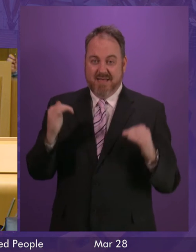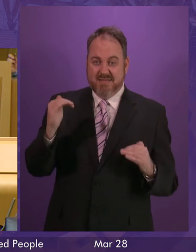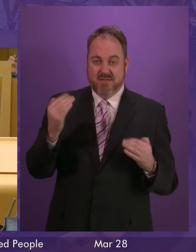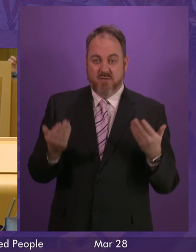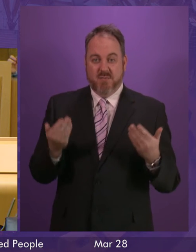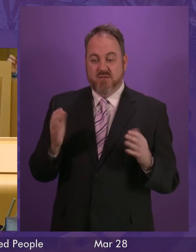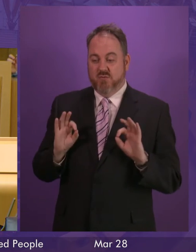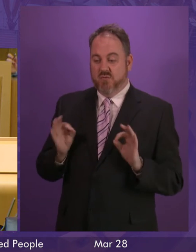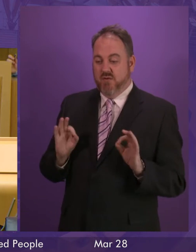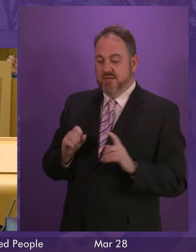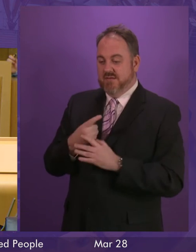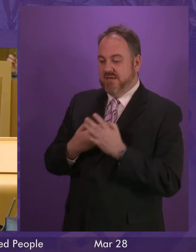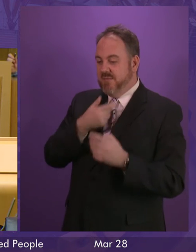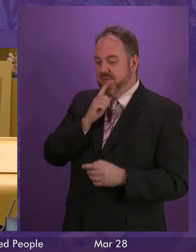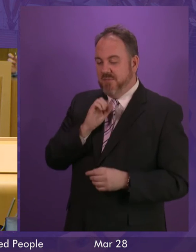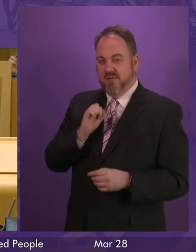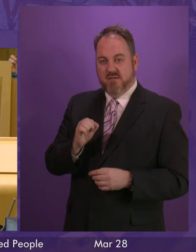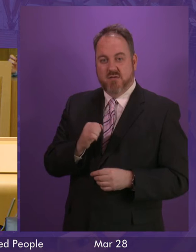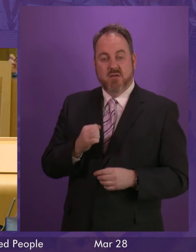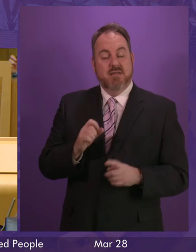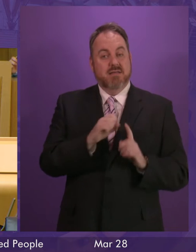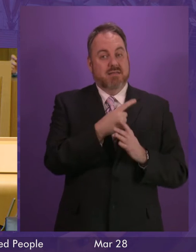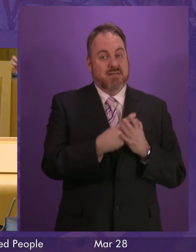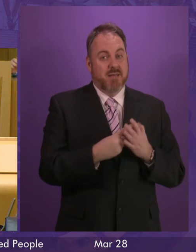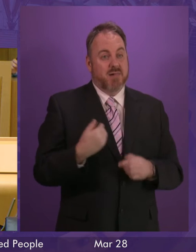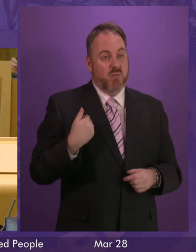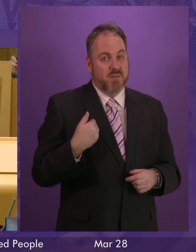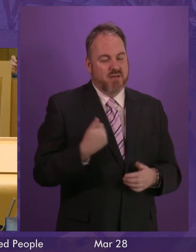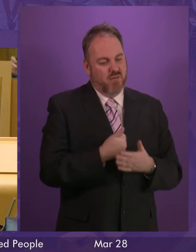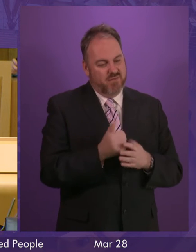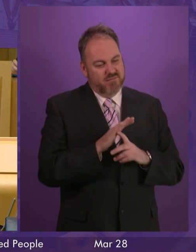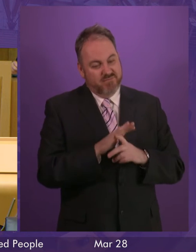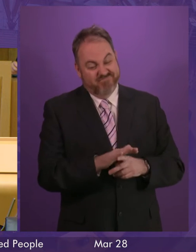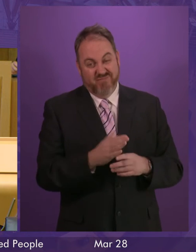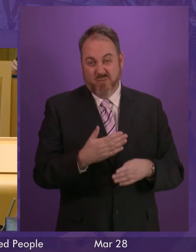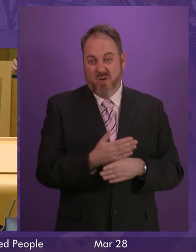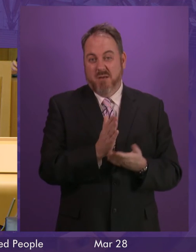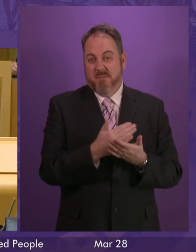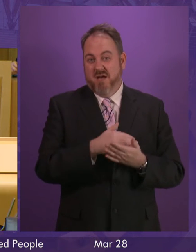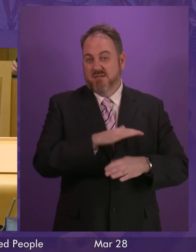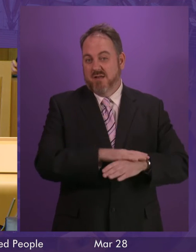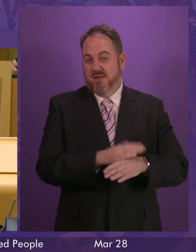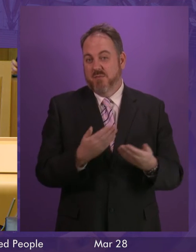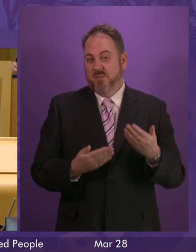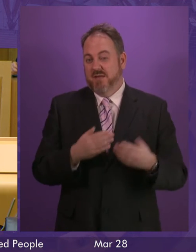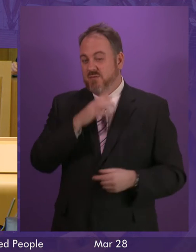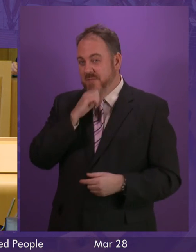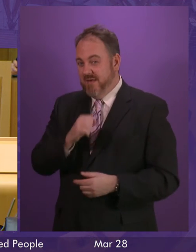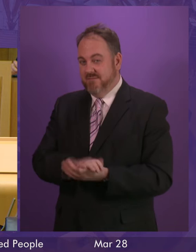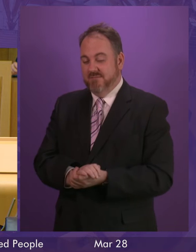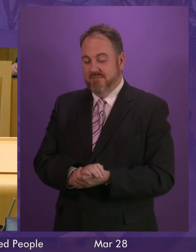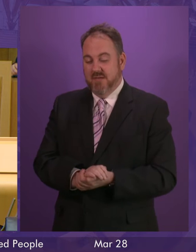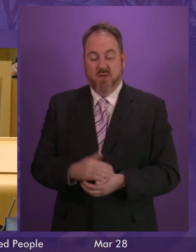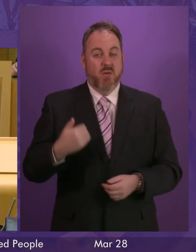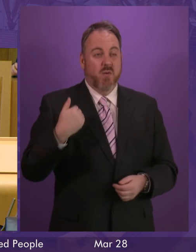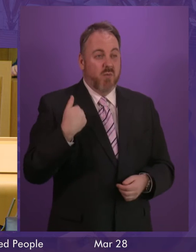problems in terms of working hours, disabled women are much more likely to work part-time than disabled men. Women are much more